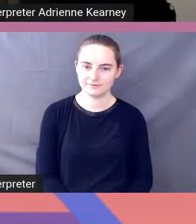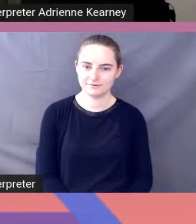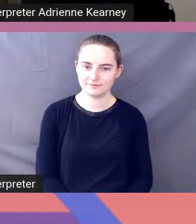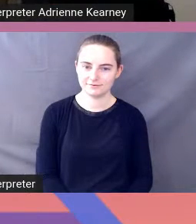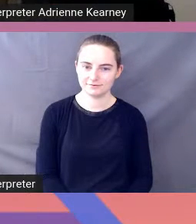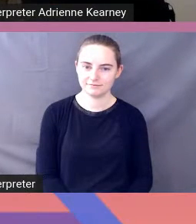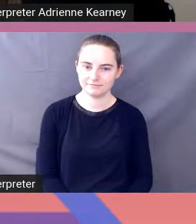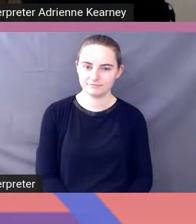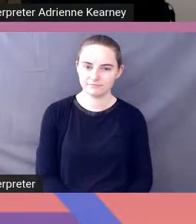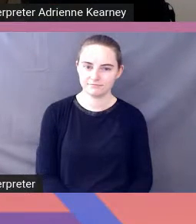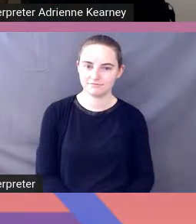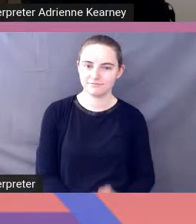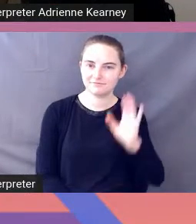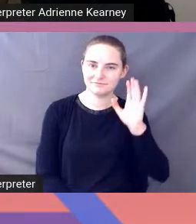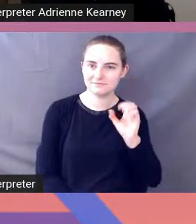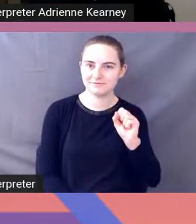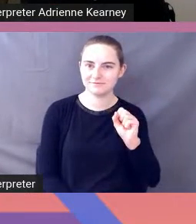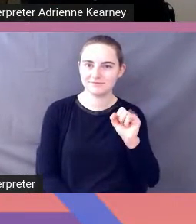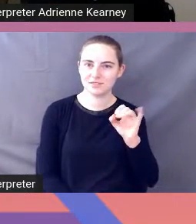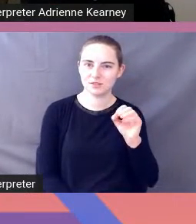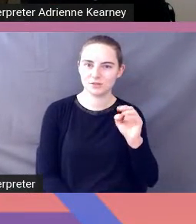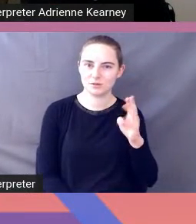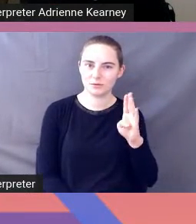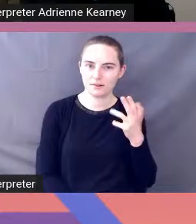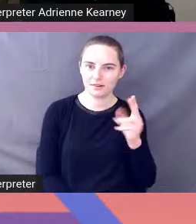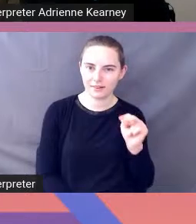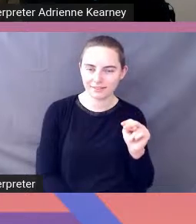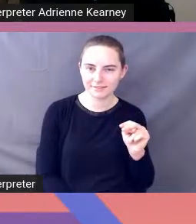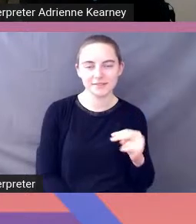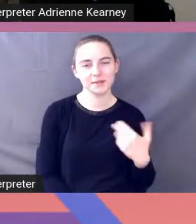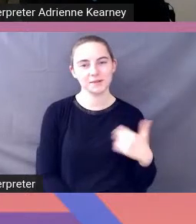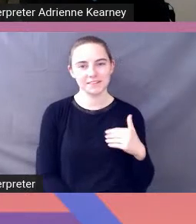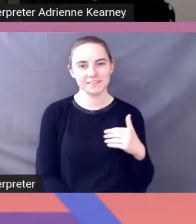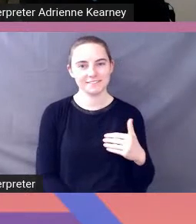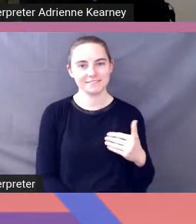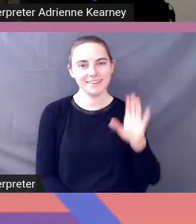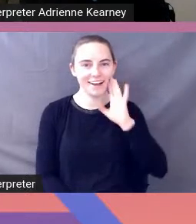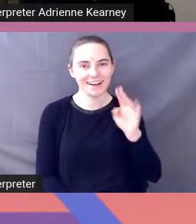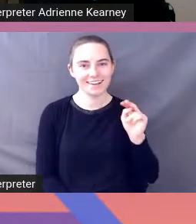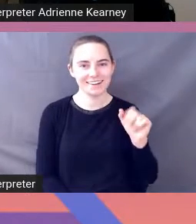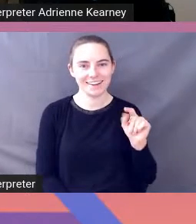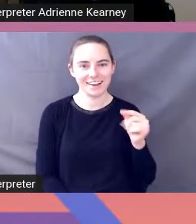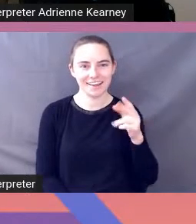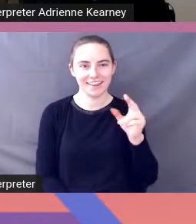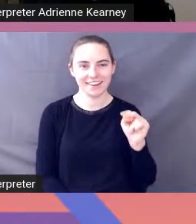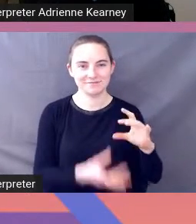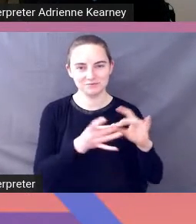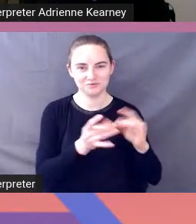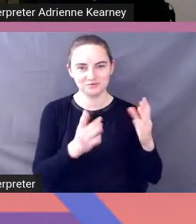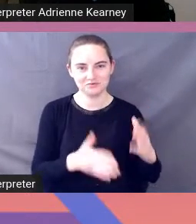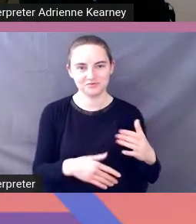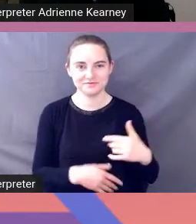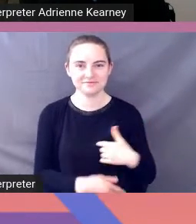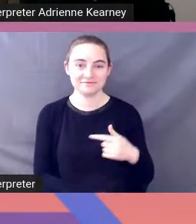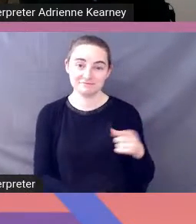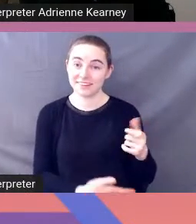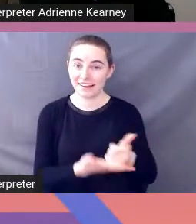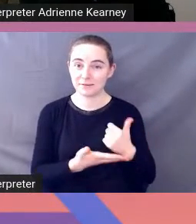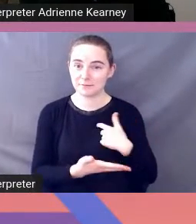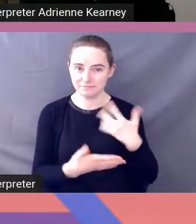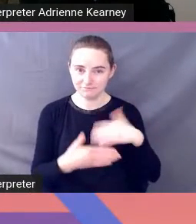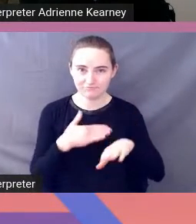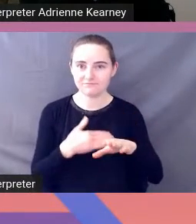hi, Nathan. We love Nathan. He helped me get into college, so we like that. I would say like this summer, I feel like I very